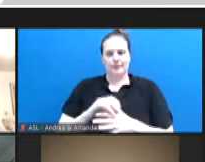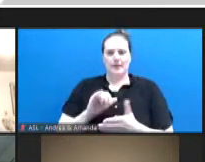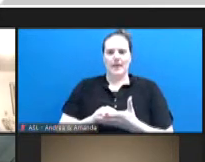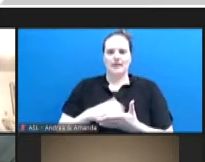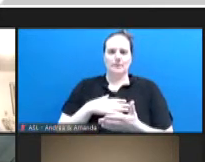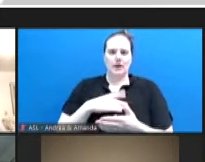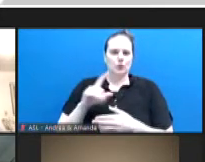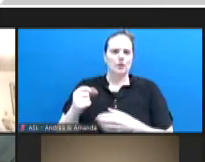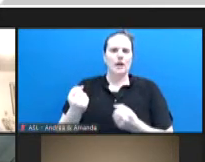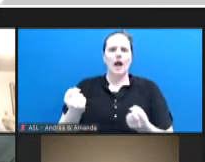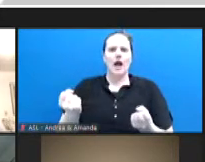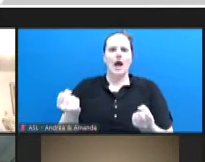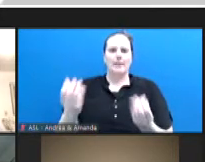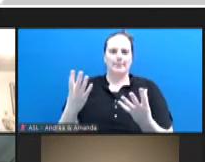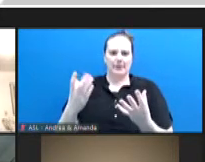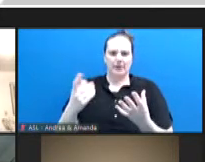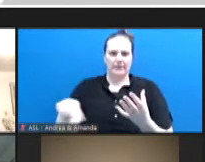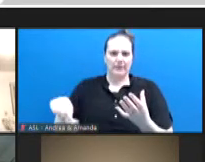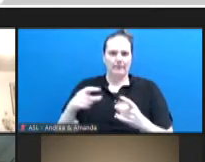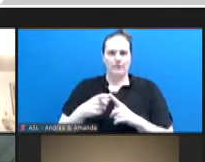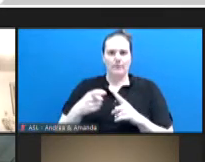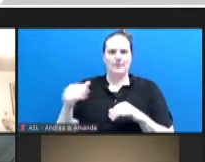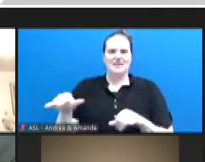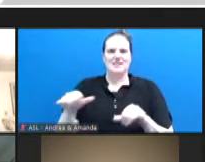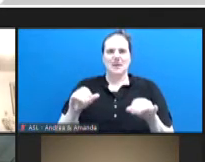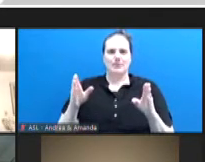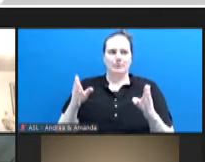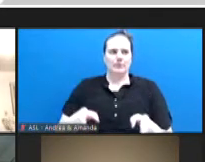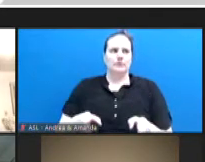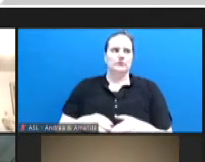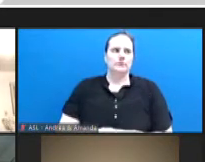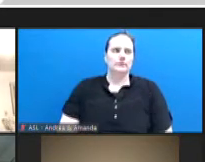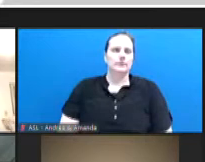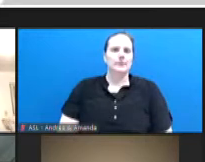is how many of them were from the same person?